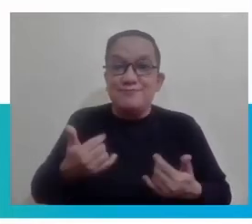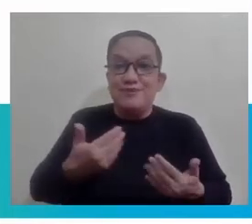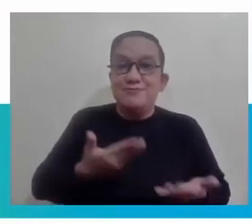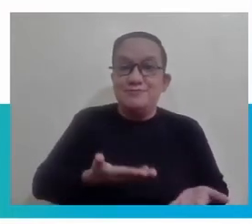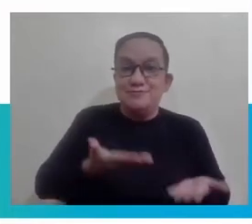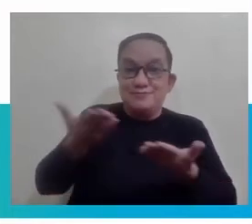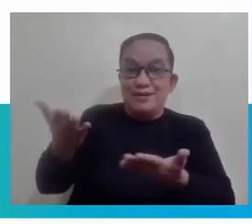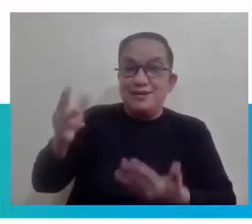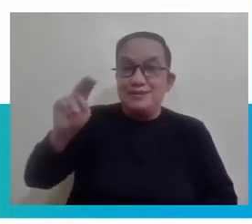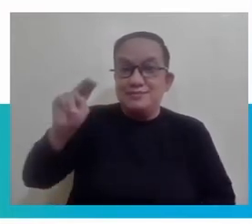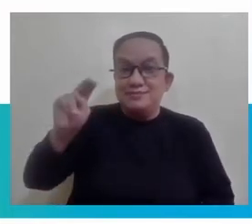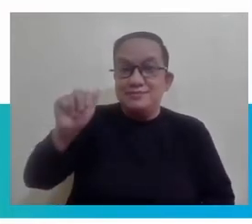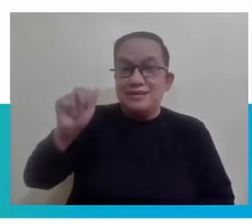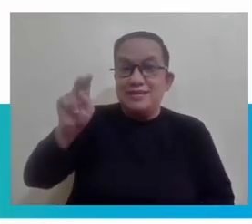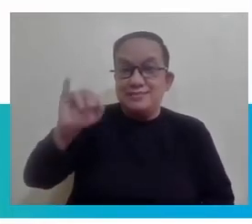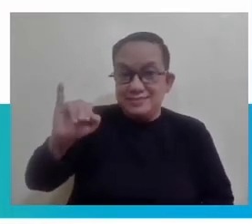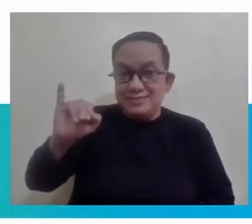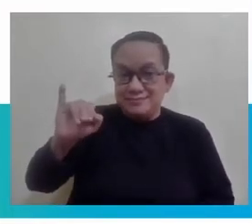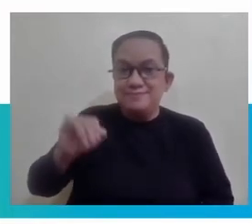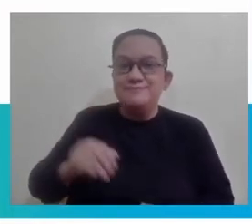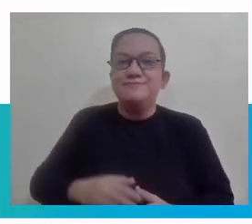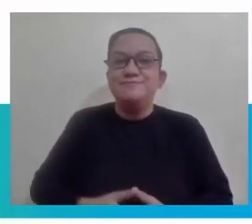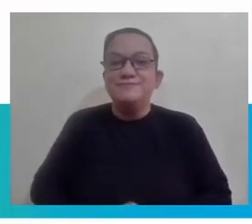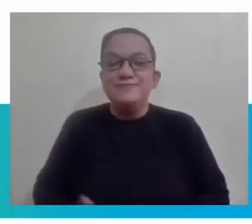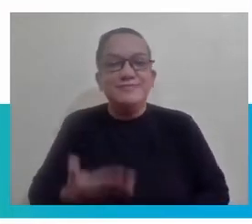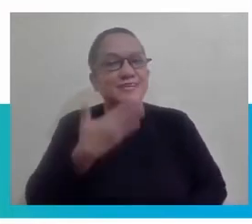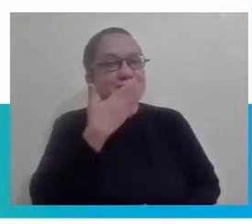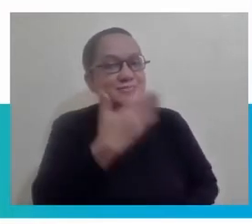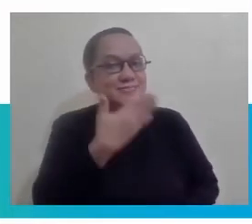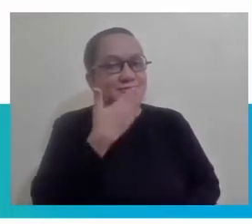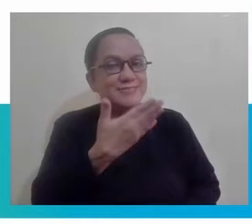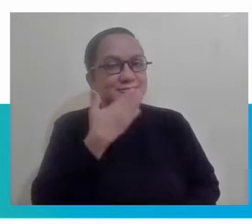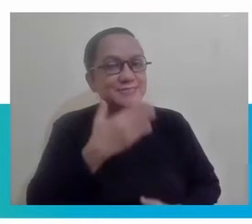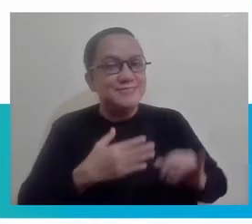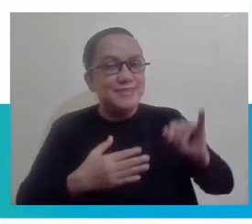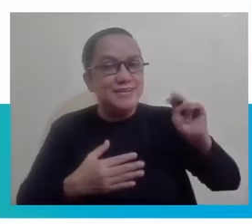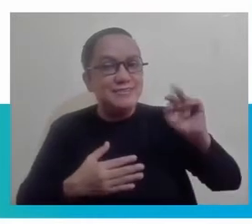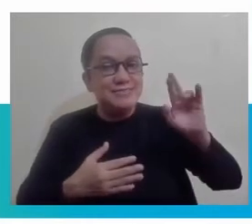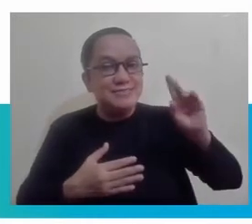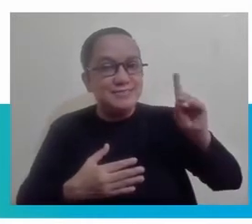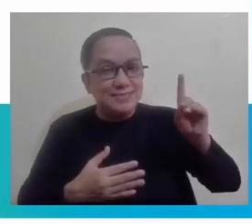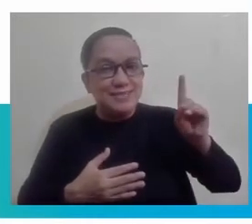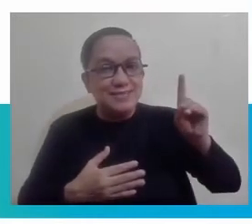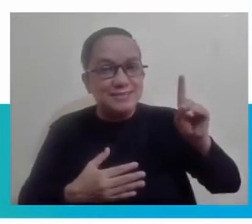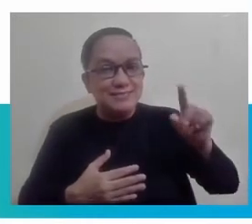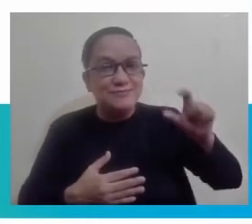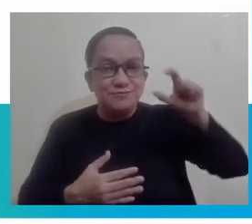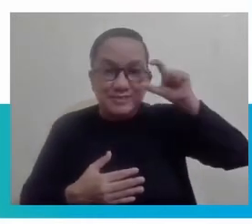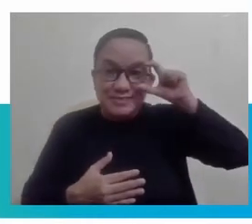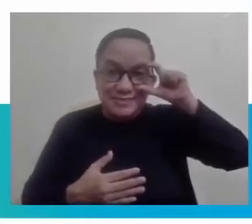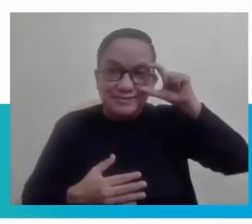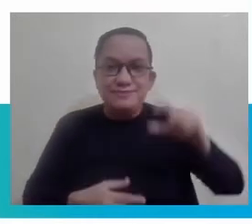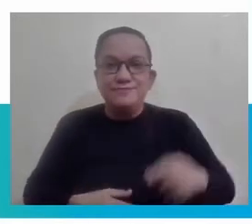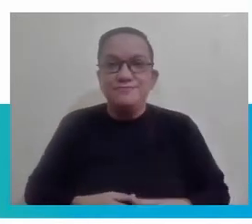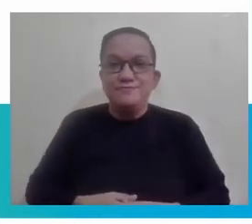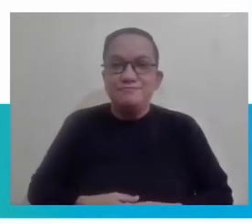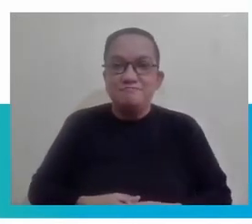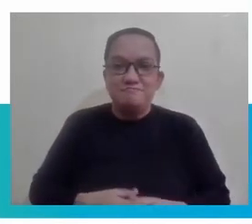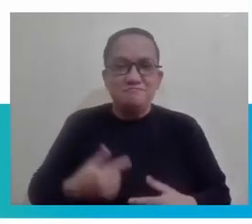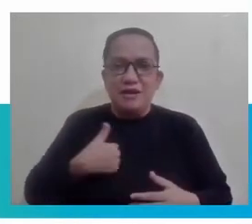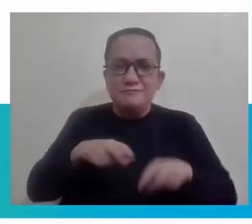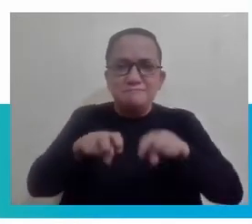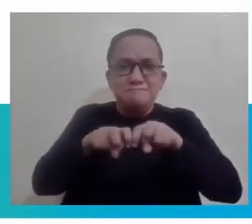Thank you very much, Ingrid. We will hear from you again during the panel and the Q&A, and of course, during the concluding